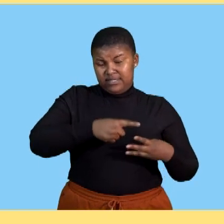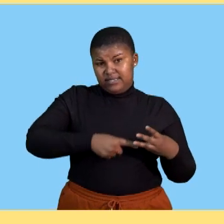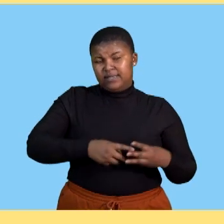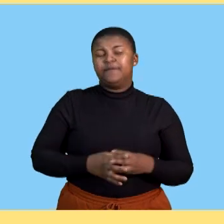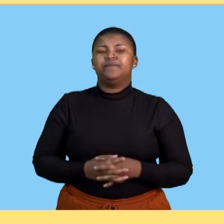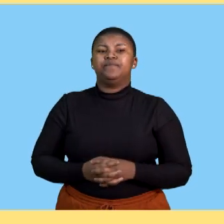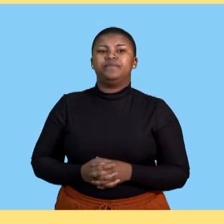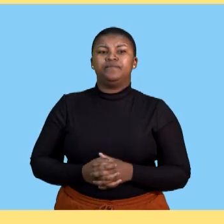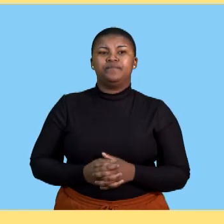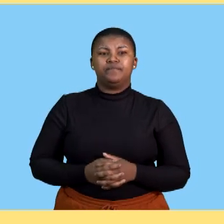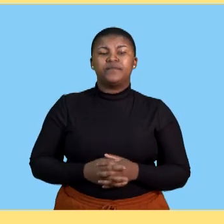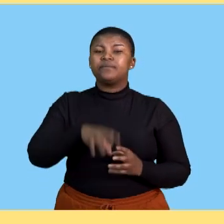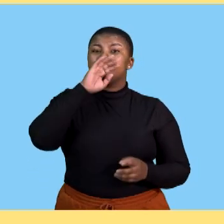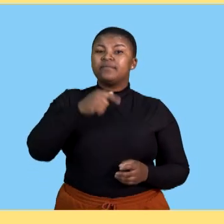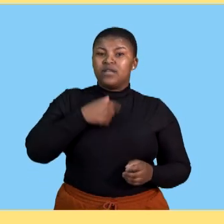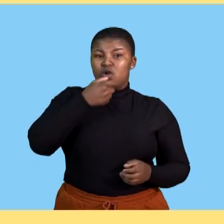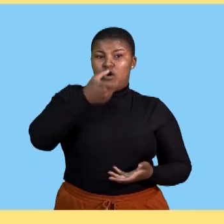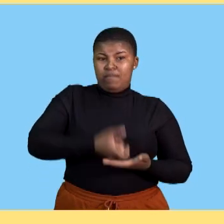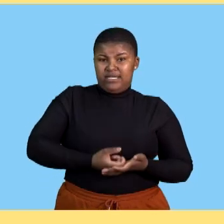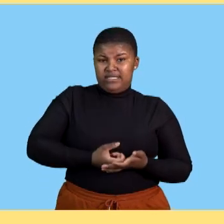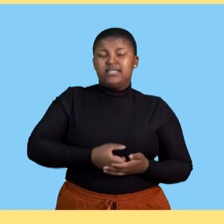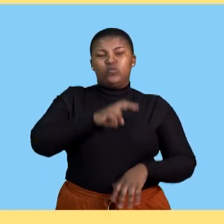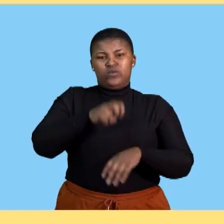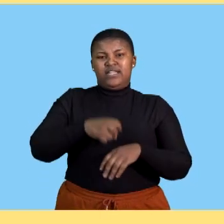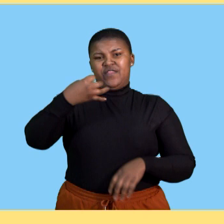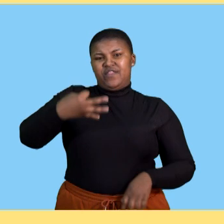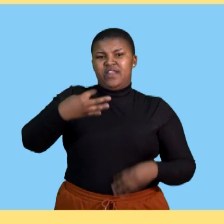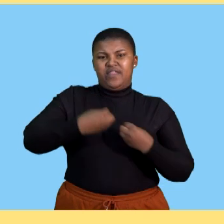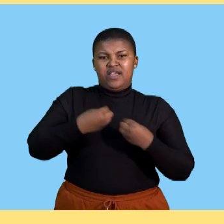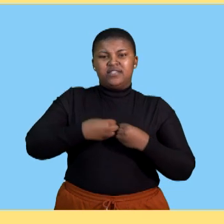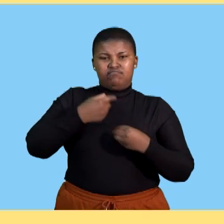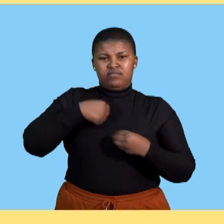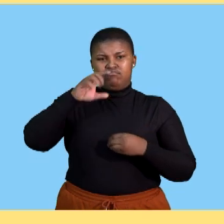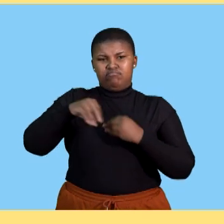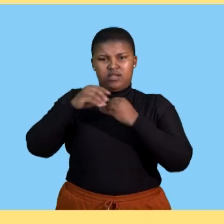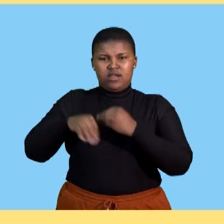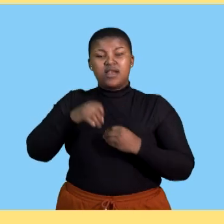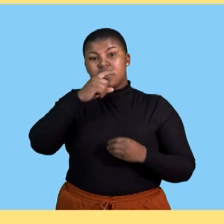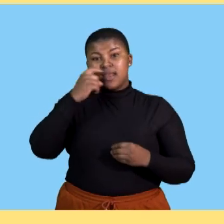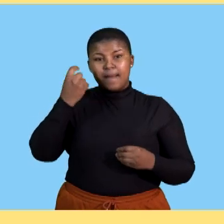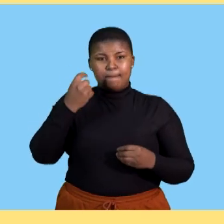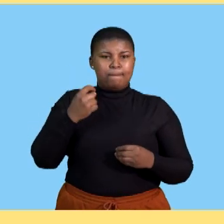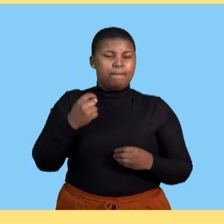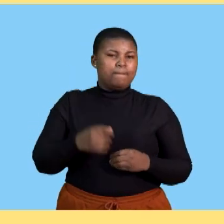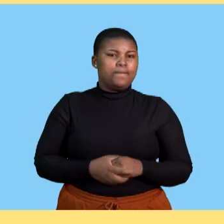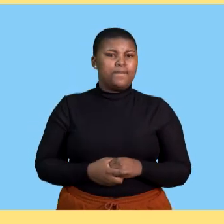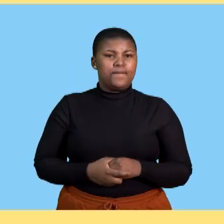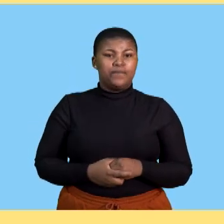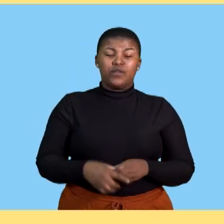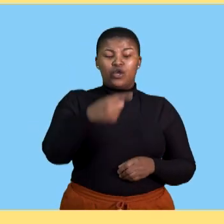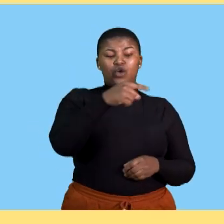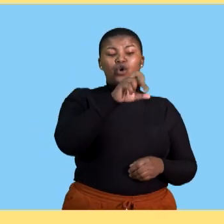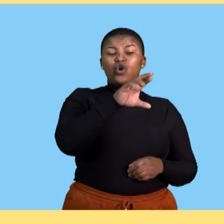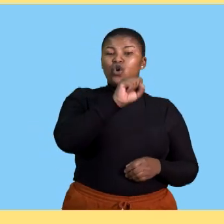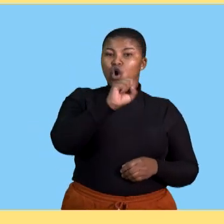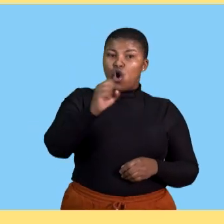I will need figures. So when I'm commenting, there are 3 things that I need to touch on. The name, so I'll come in, then I'll